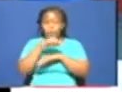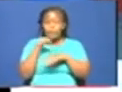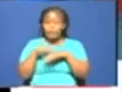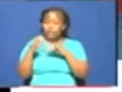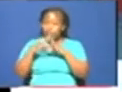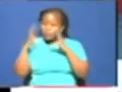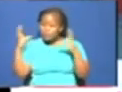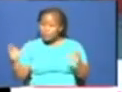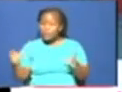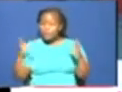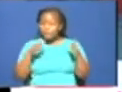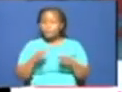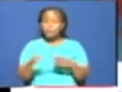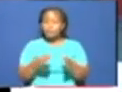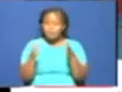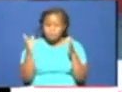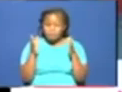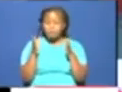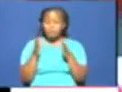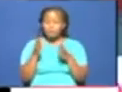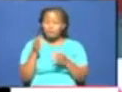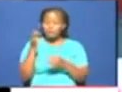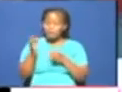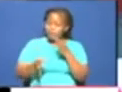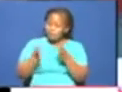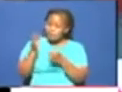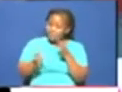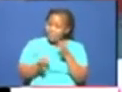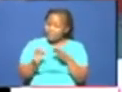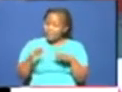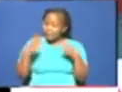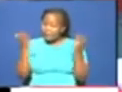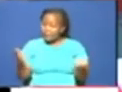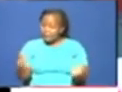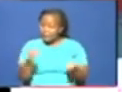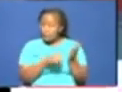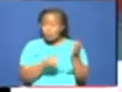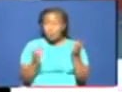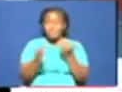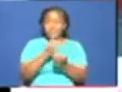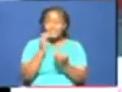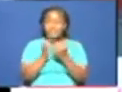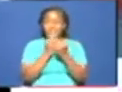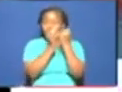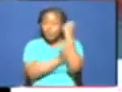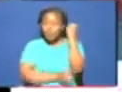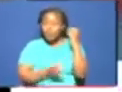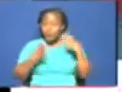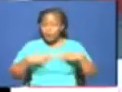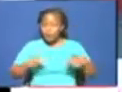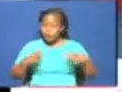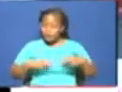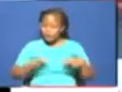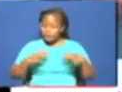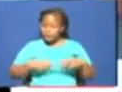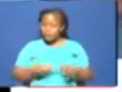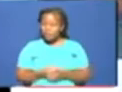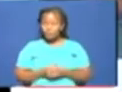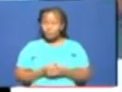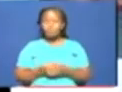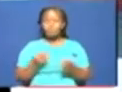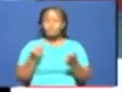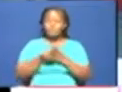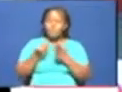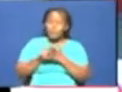greatness is judged by how it treats its poor and vulnerable. Pesa